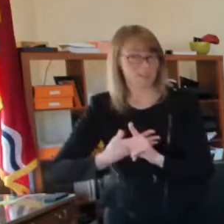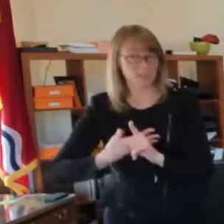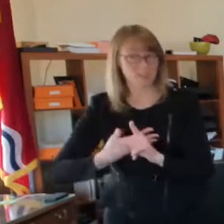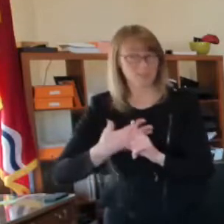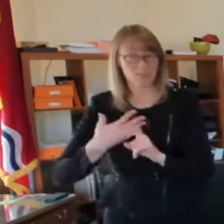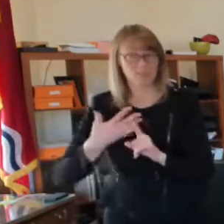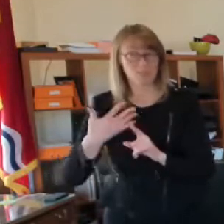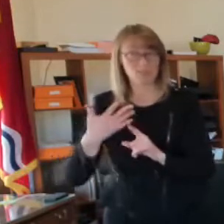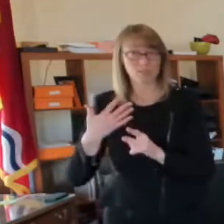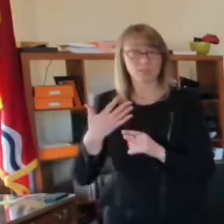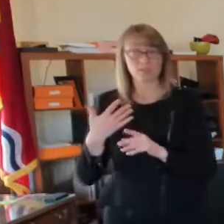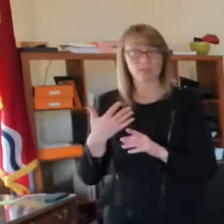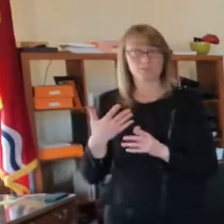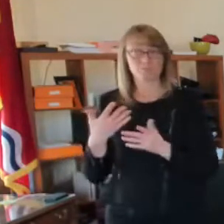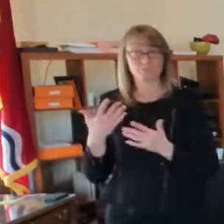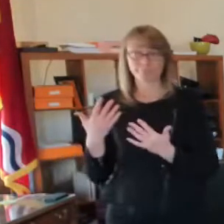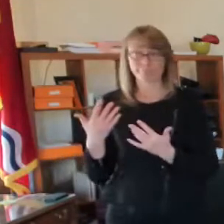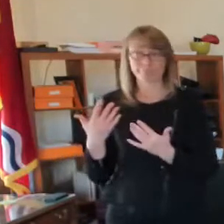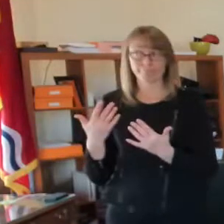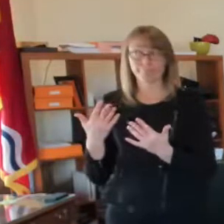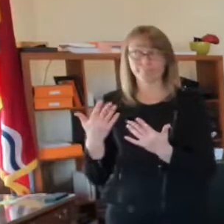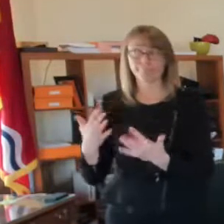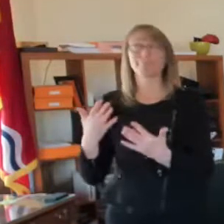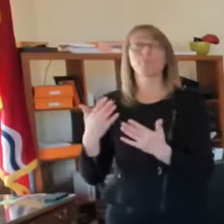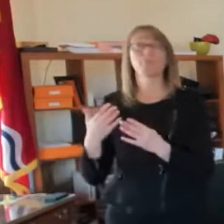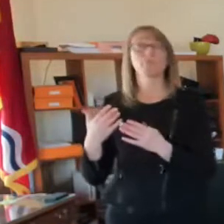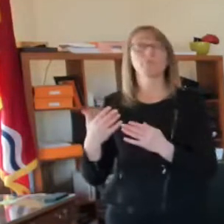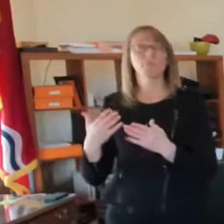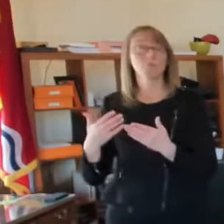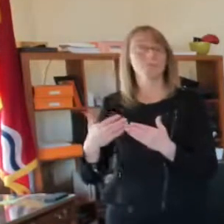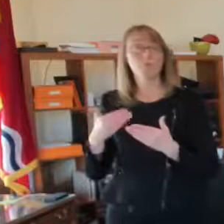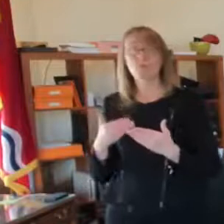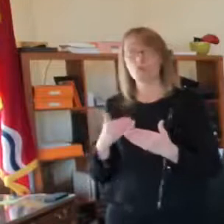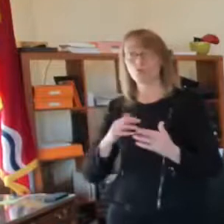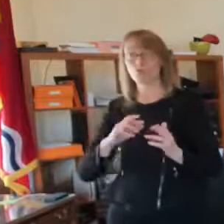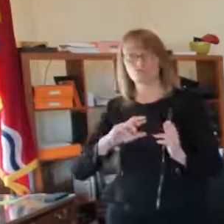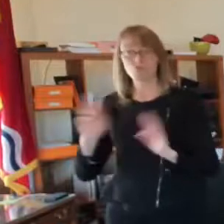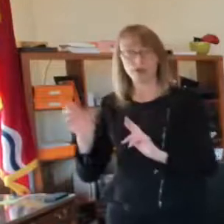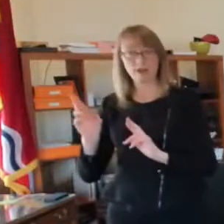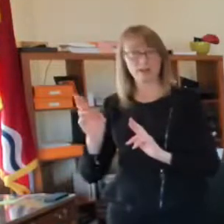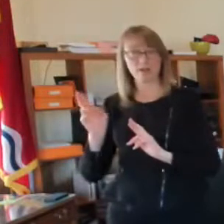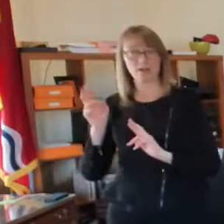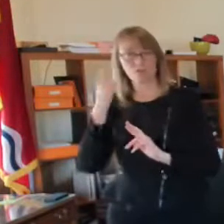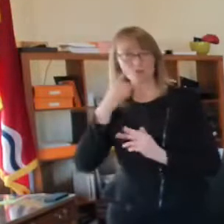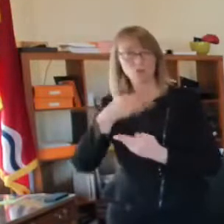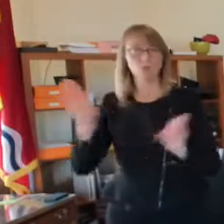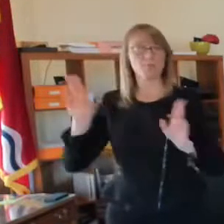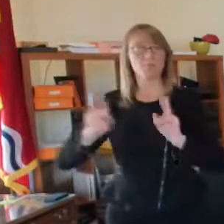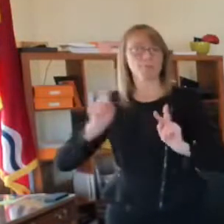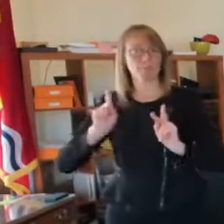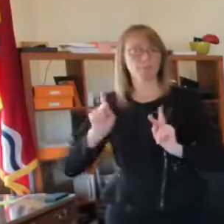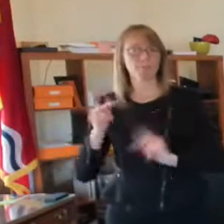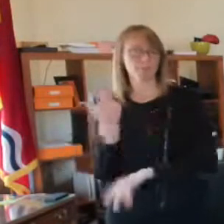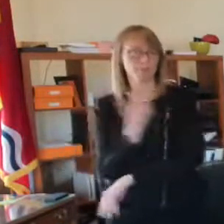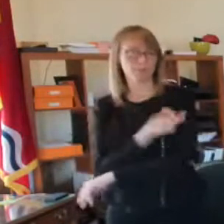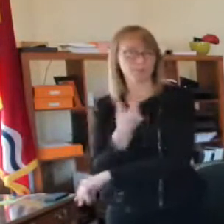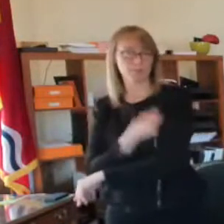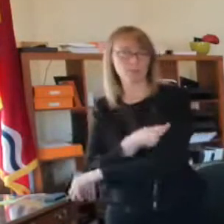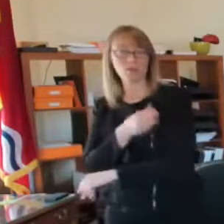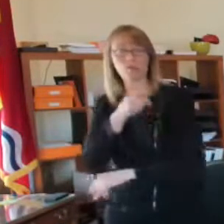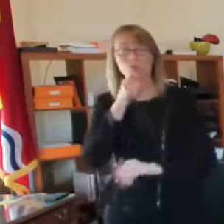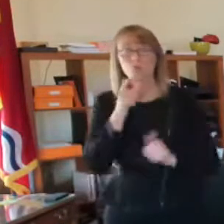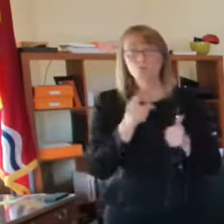before they are available widely to the public, because there is some stratification of who gets it first. Healthcare workers,